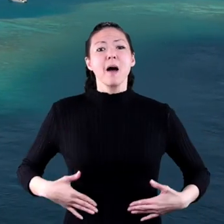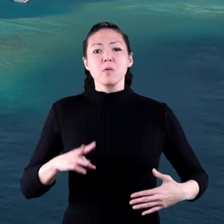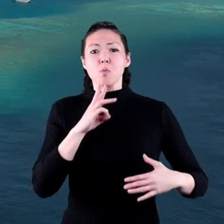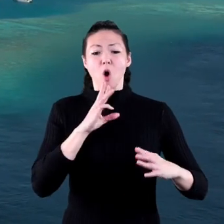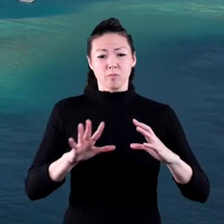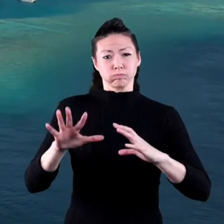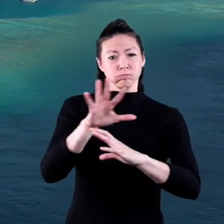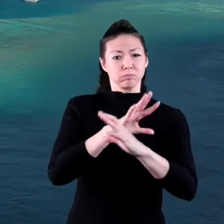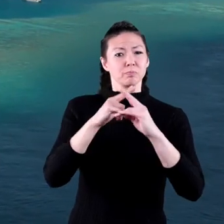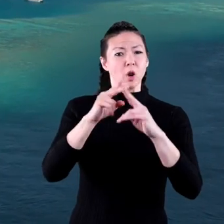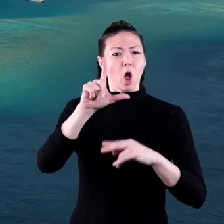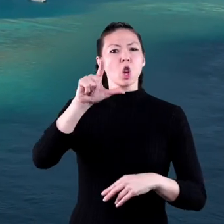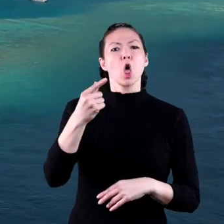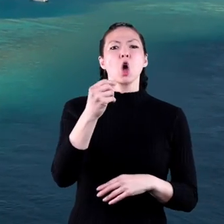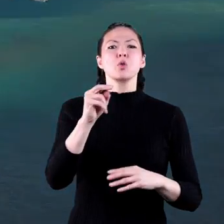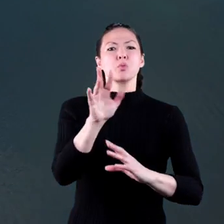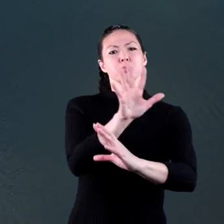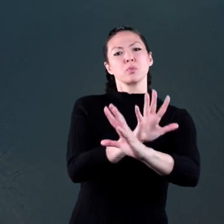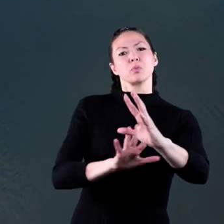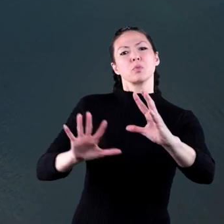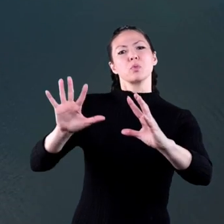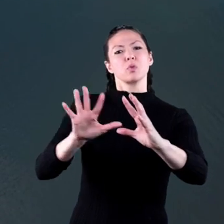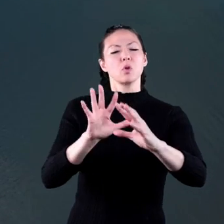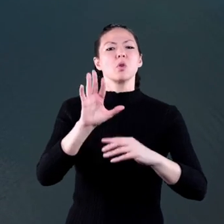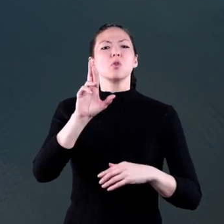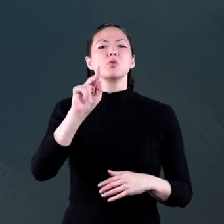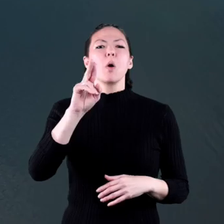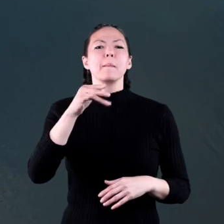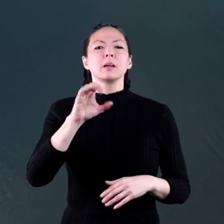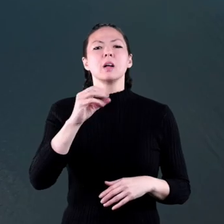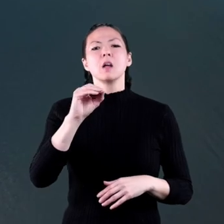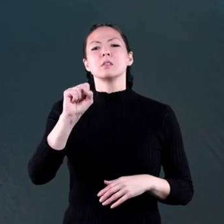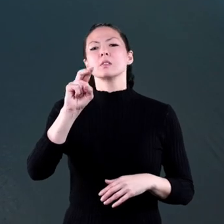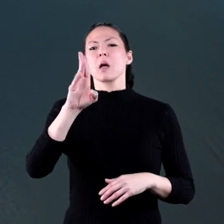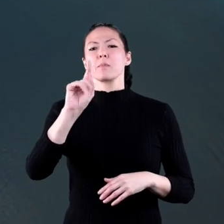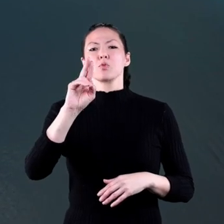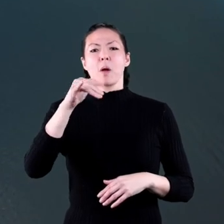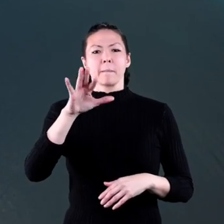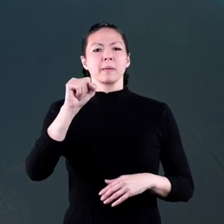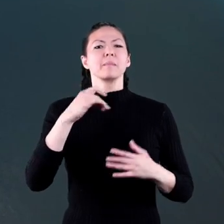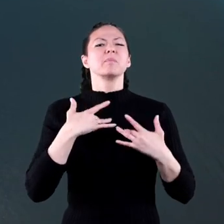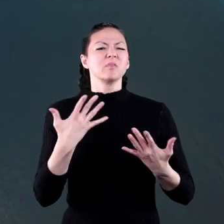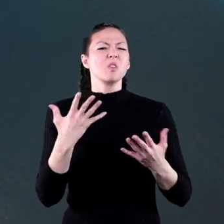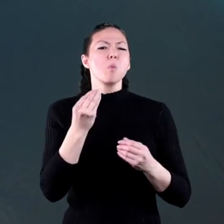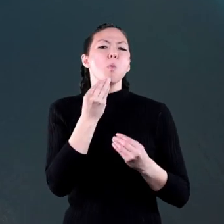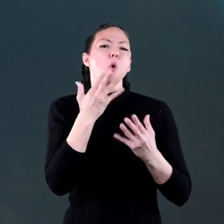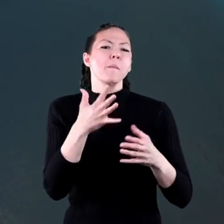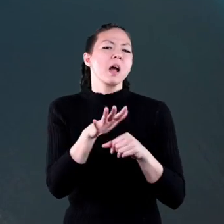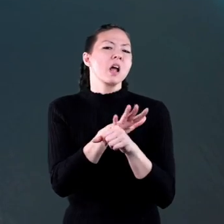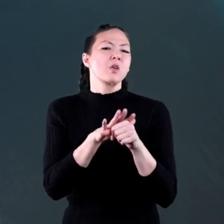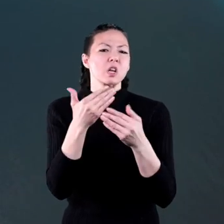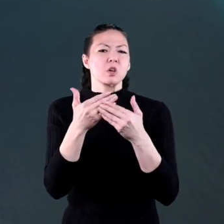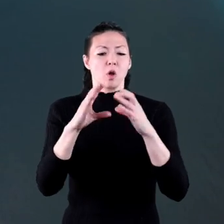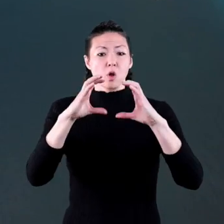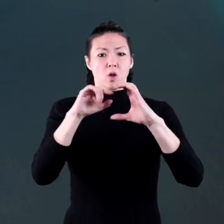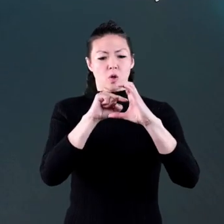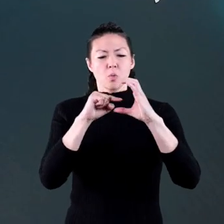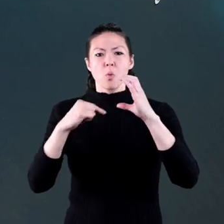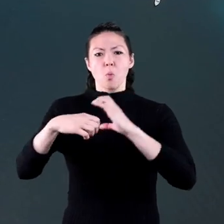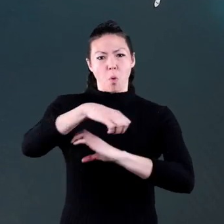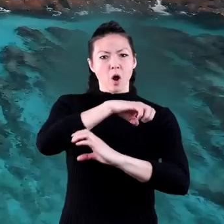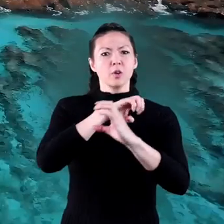body of water called a lagoon. They are found in the tropics and subtropics, which are warmer areas near the